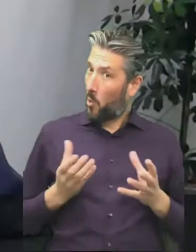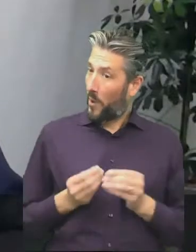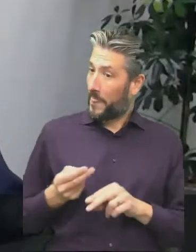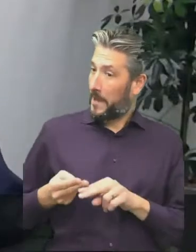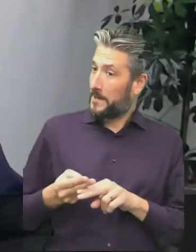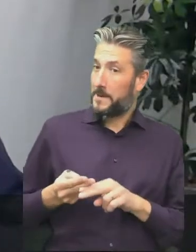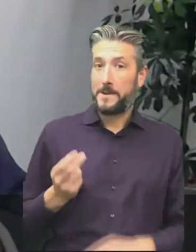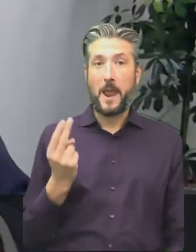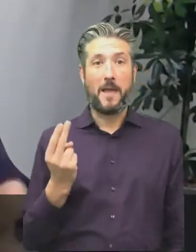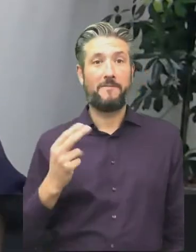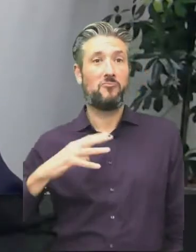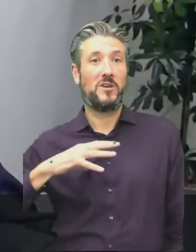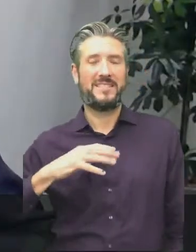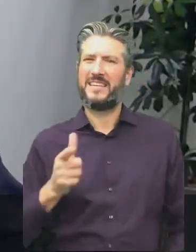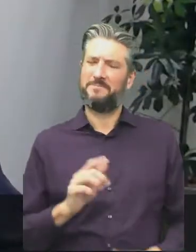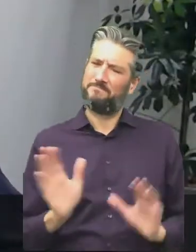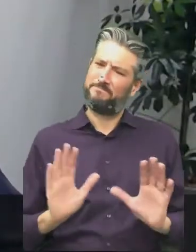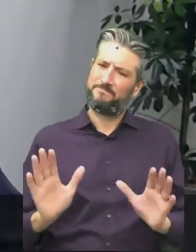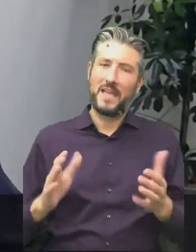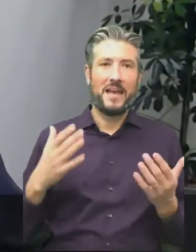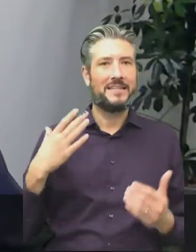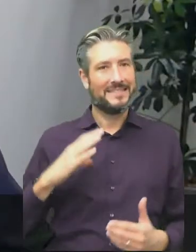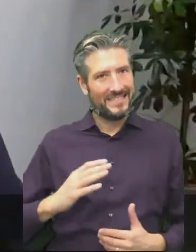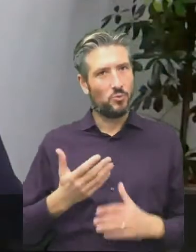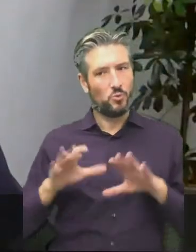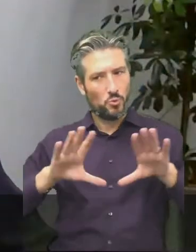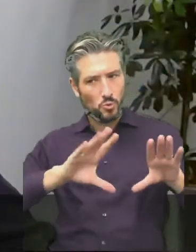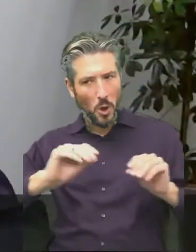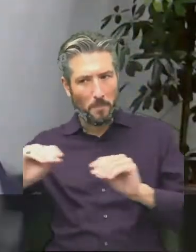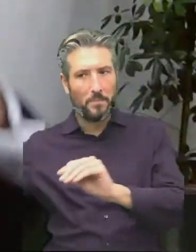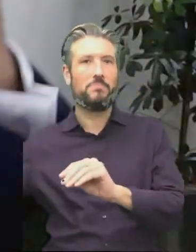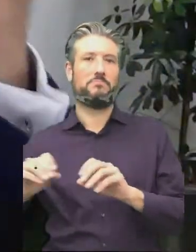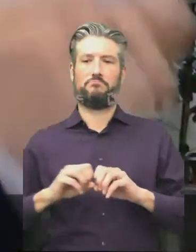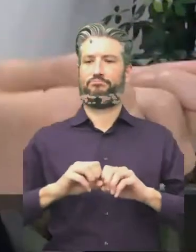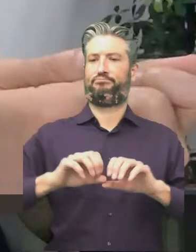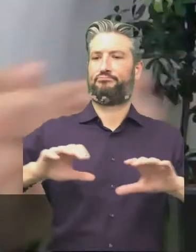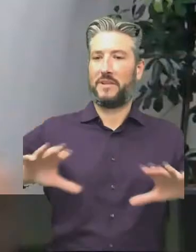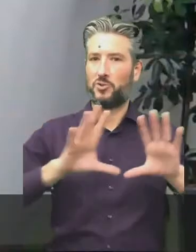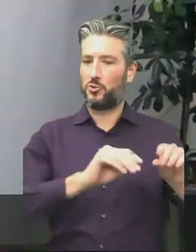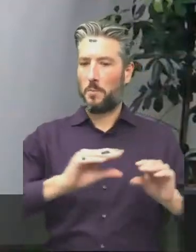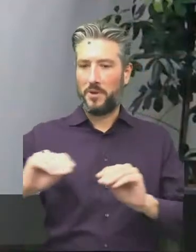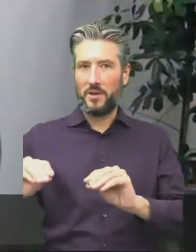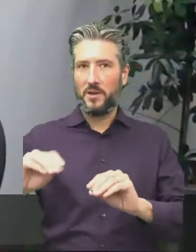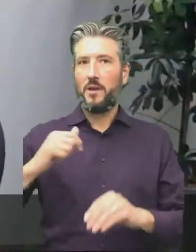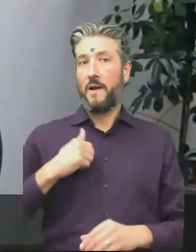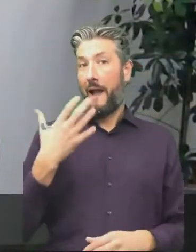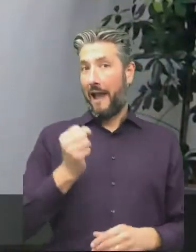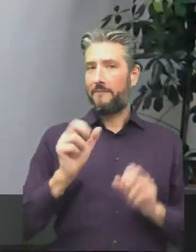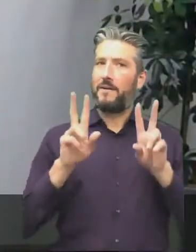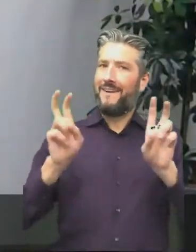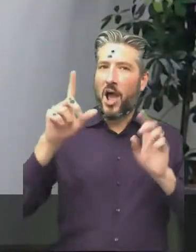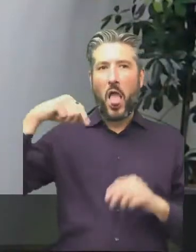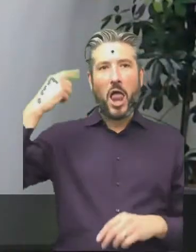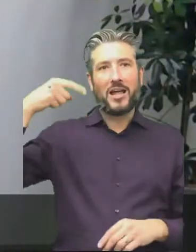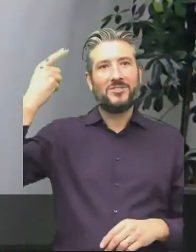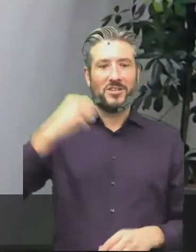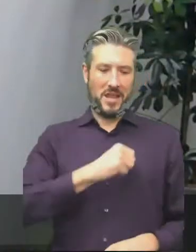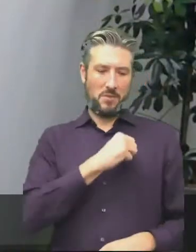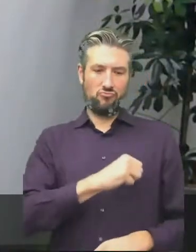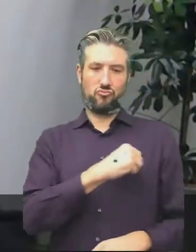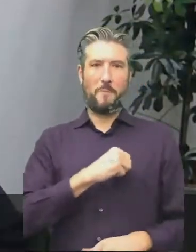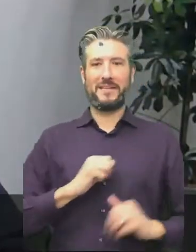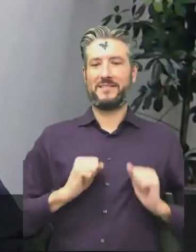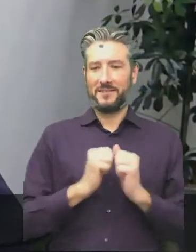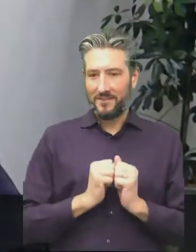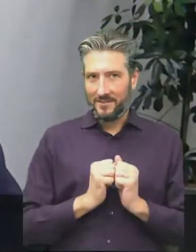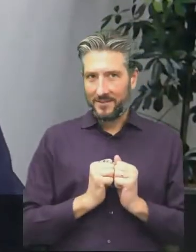their potential fulfilled. It's like what I call the London promise. You work hard, you get a helping hand, you can achieve anything. I'm